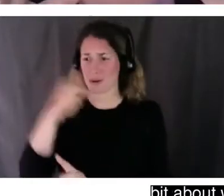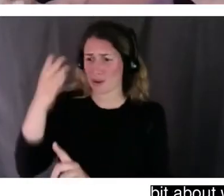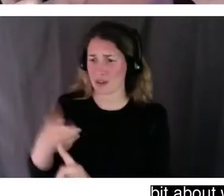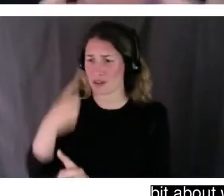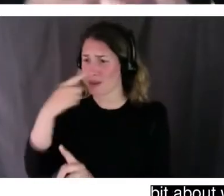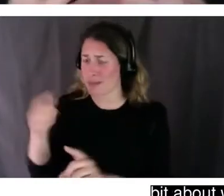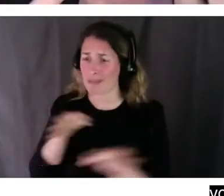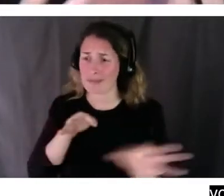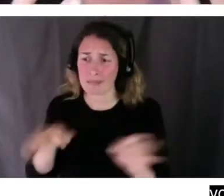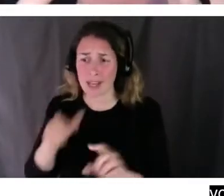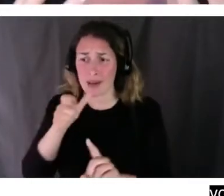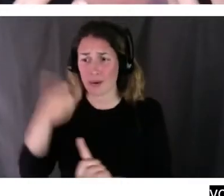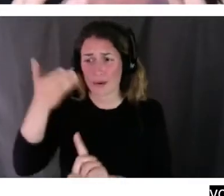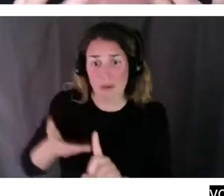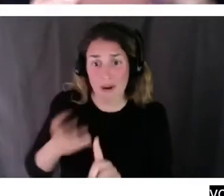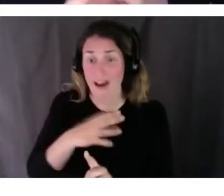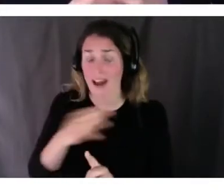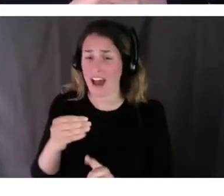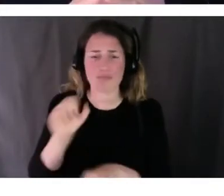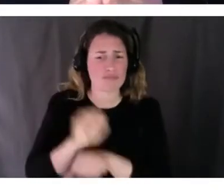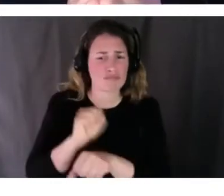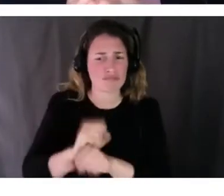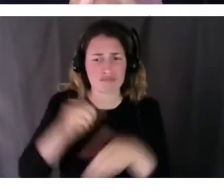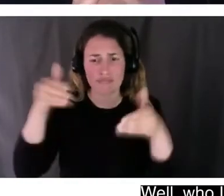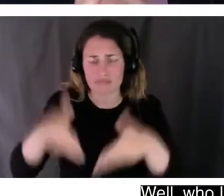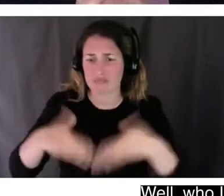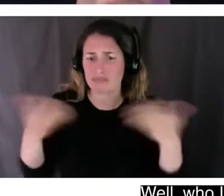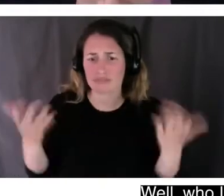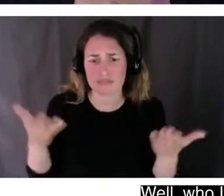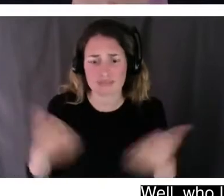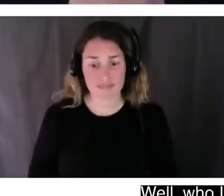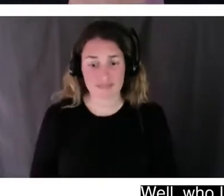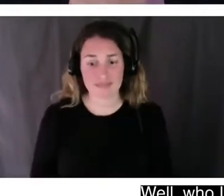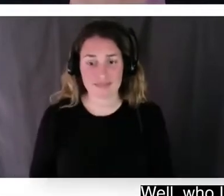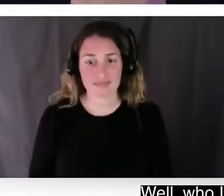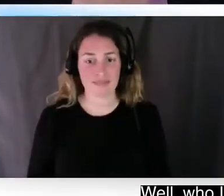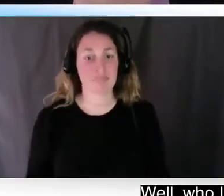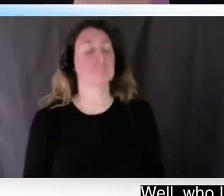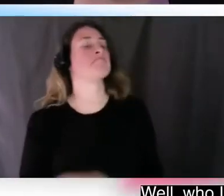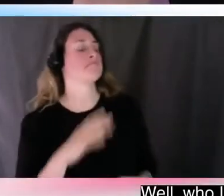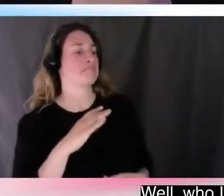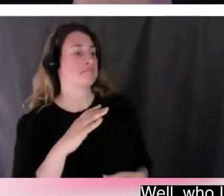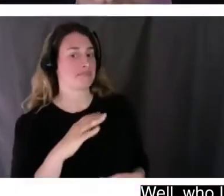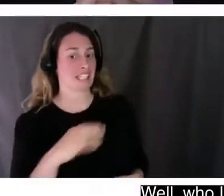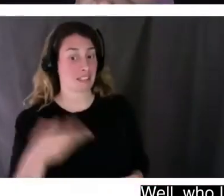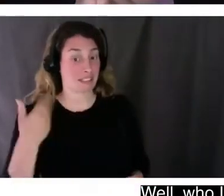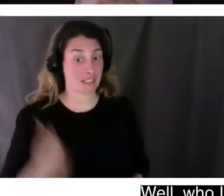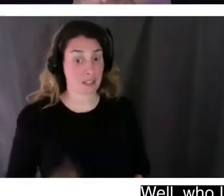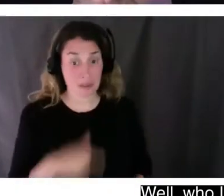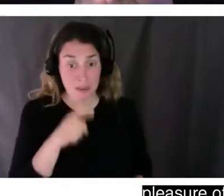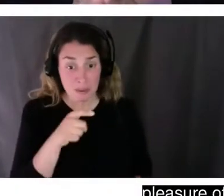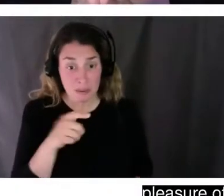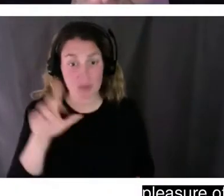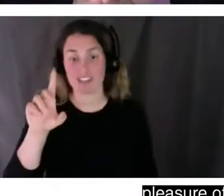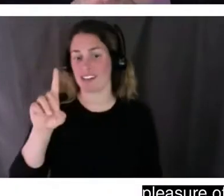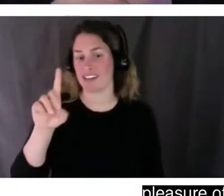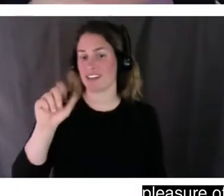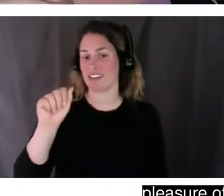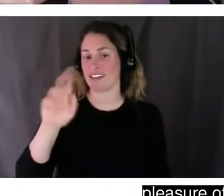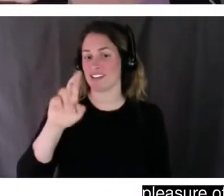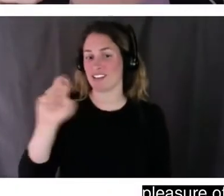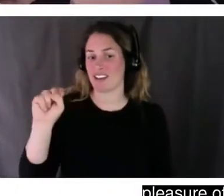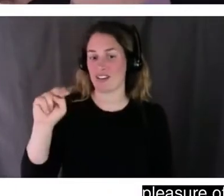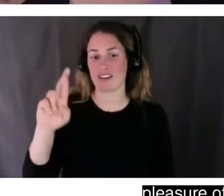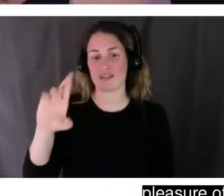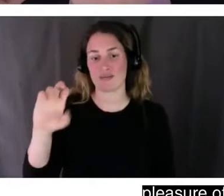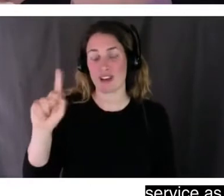and, frankly, what you're working on today. Well, who I am? Well, I'm Darren Ruck. I've had the pleasure of working